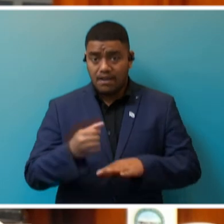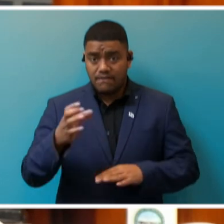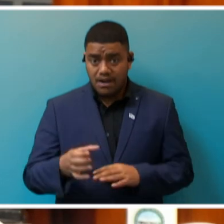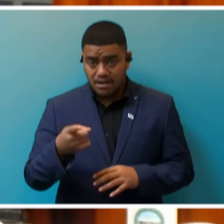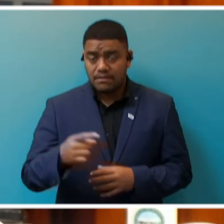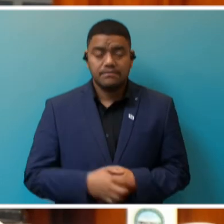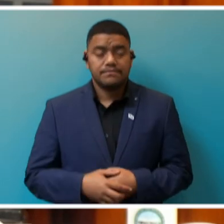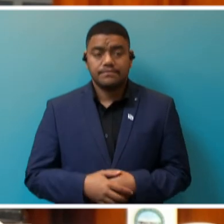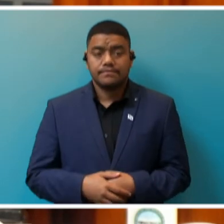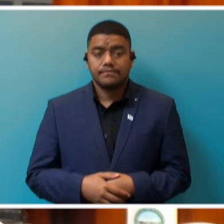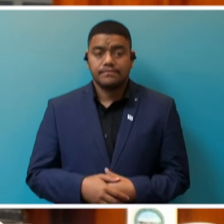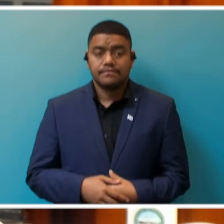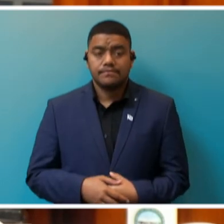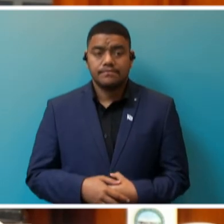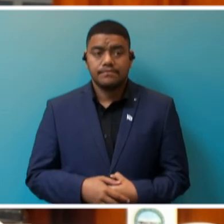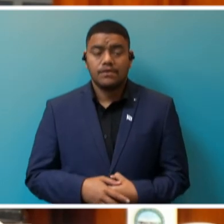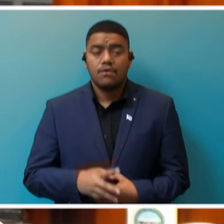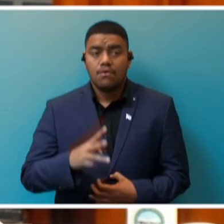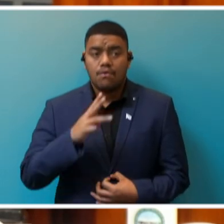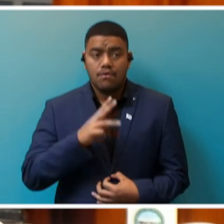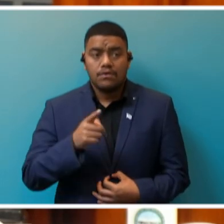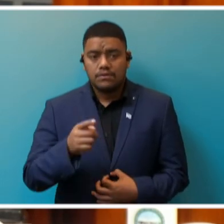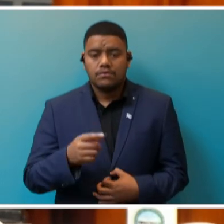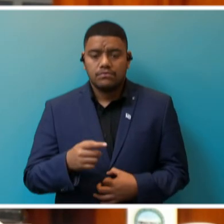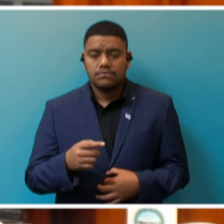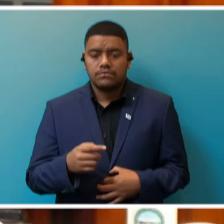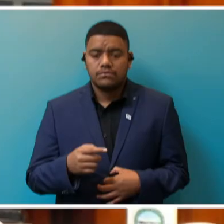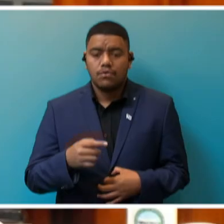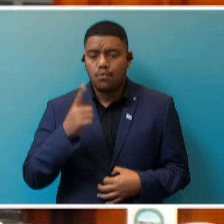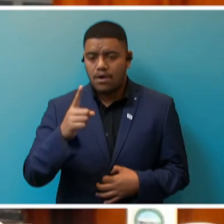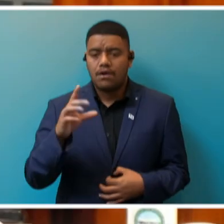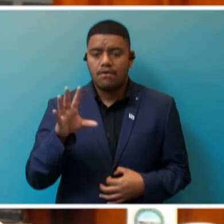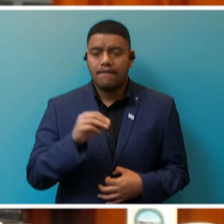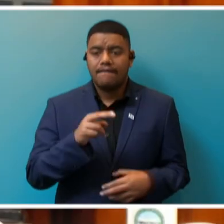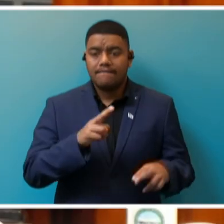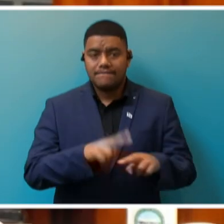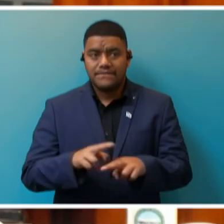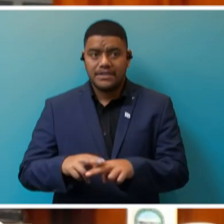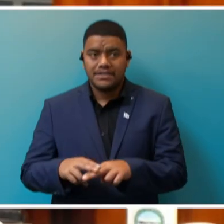acquisition was that it was going to be one of Fiji's sanatorium.